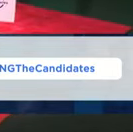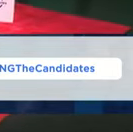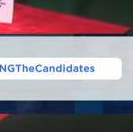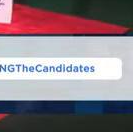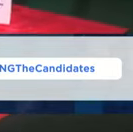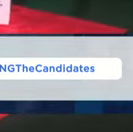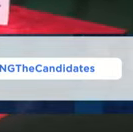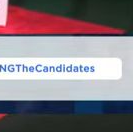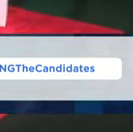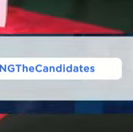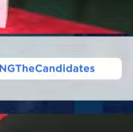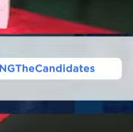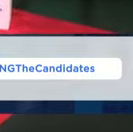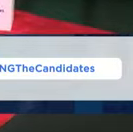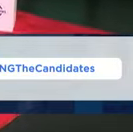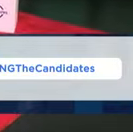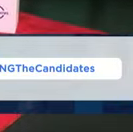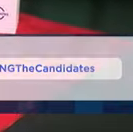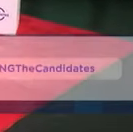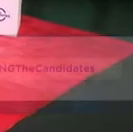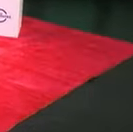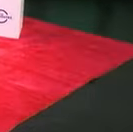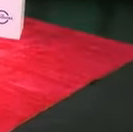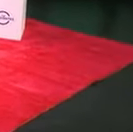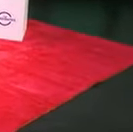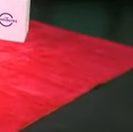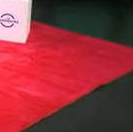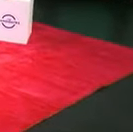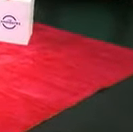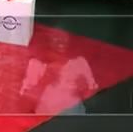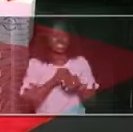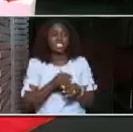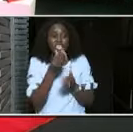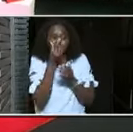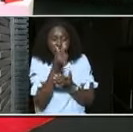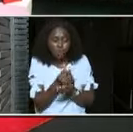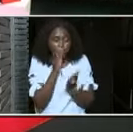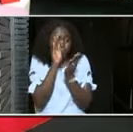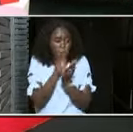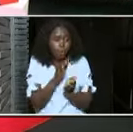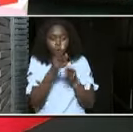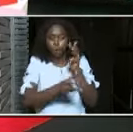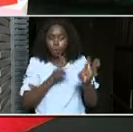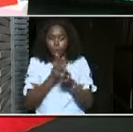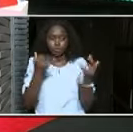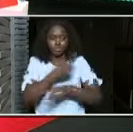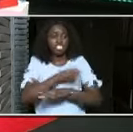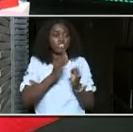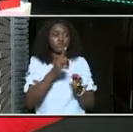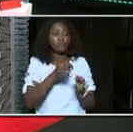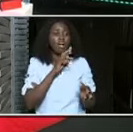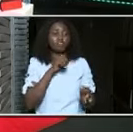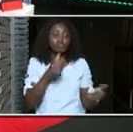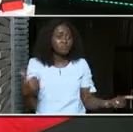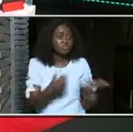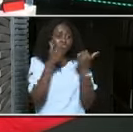issue, you see, we live in a small world today. Okay. If you are not competitive, you cannot tie anybody's leg to say you